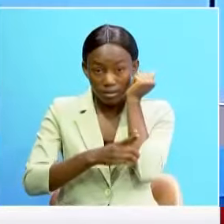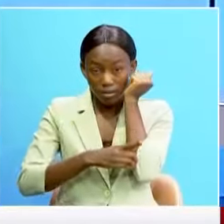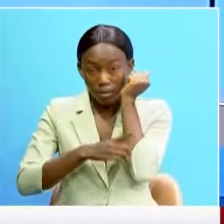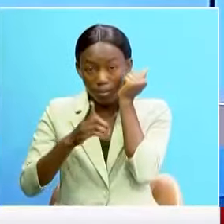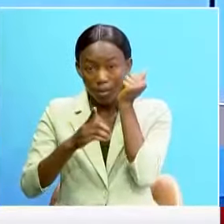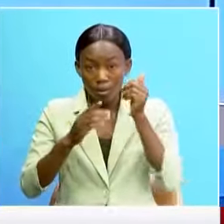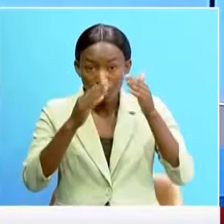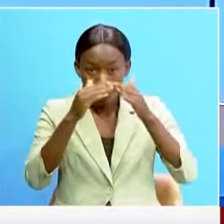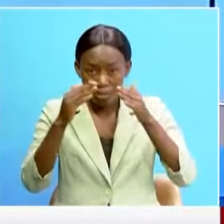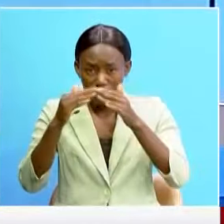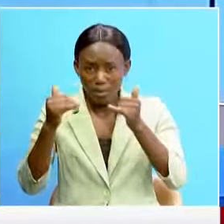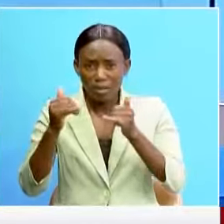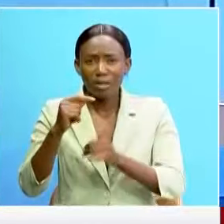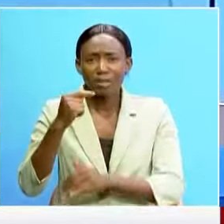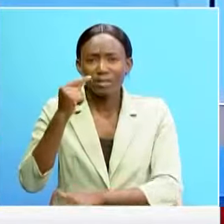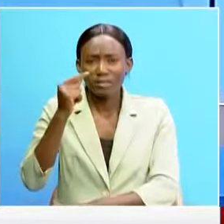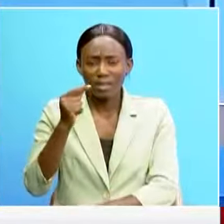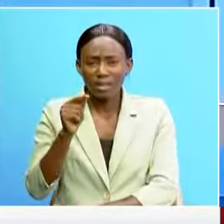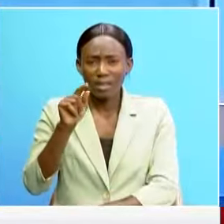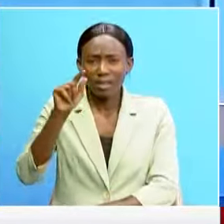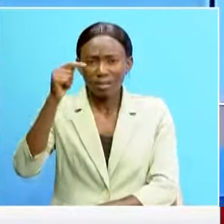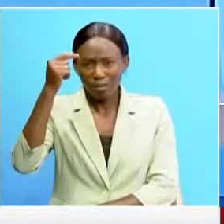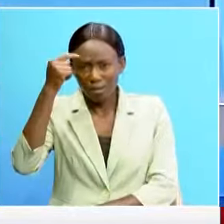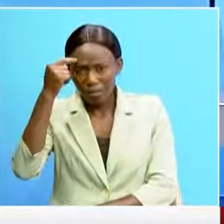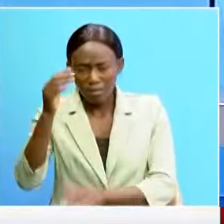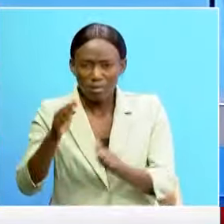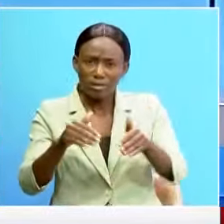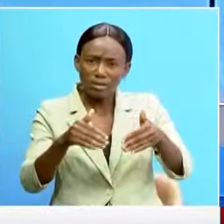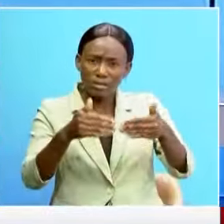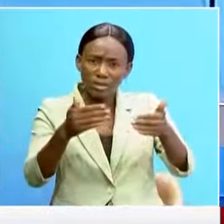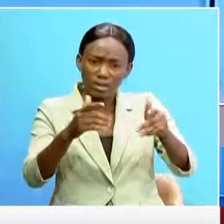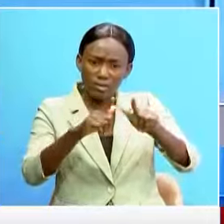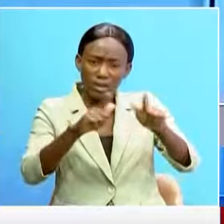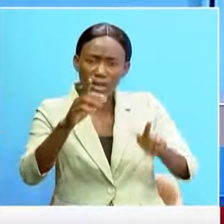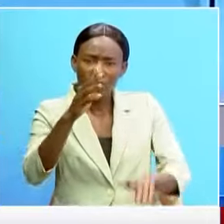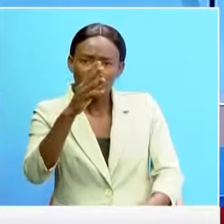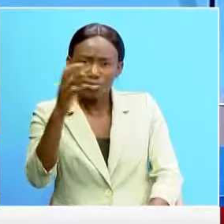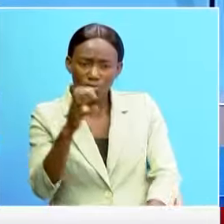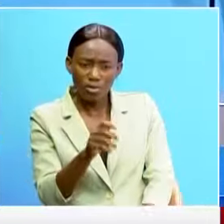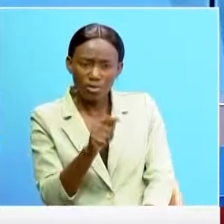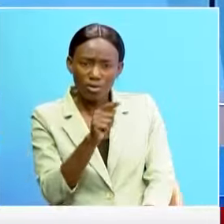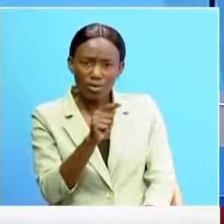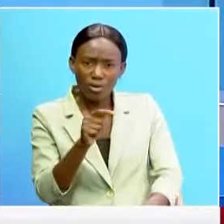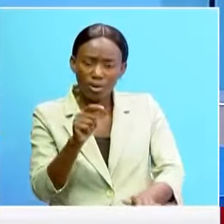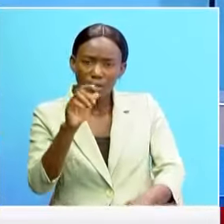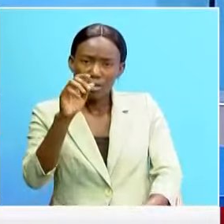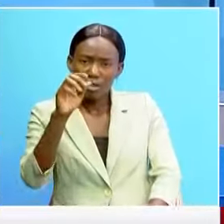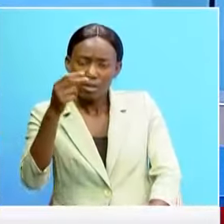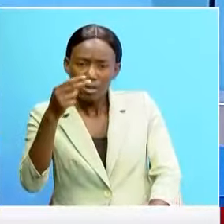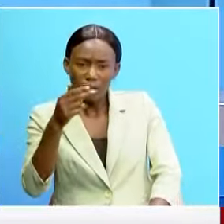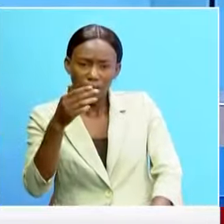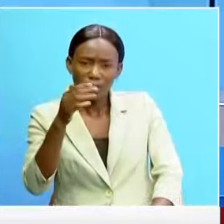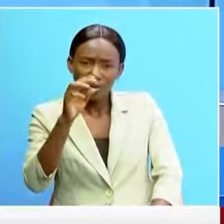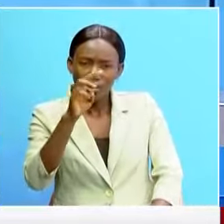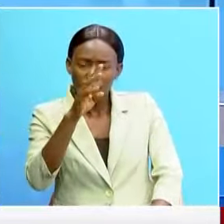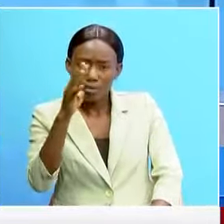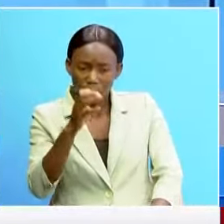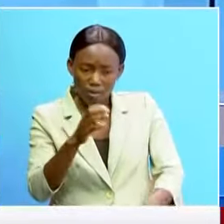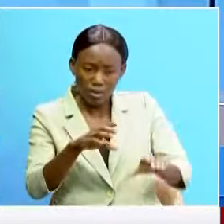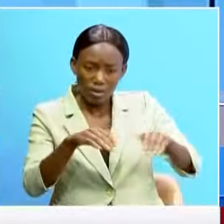will subdivide 400 hectares at Kanakantapa Resettlement Scheme. Mr. Chibomba was speaking when